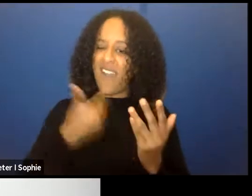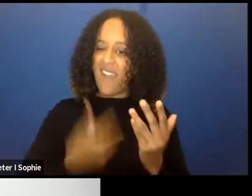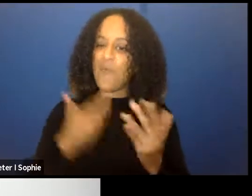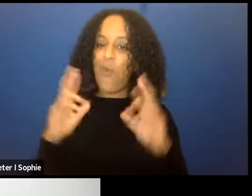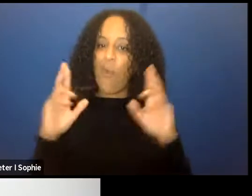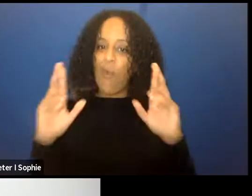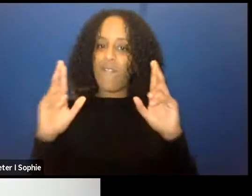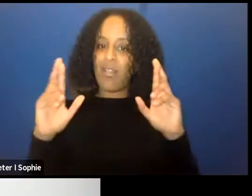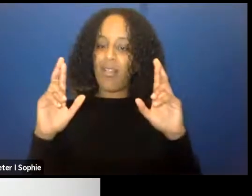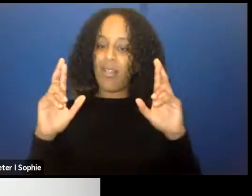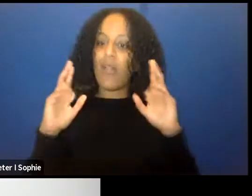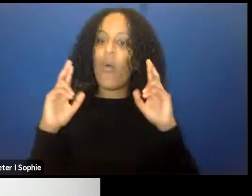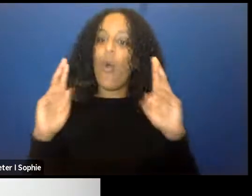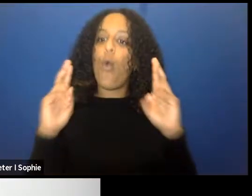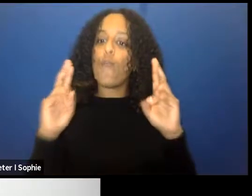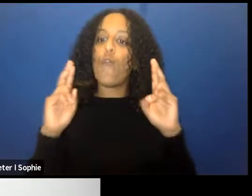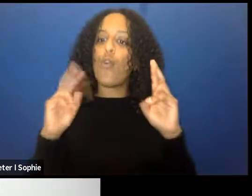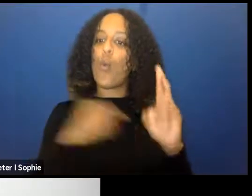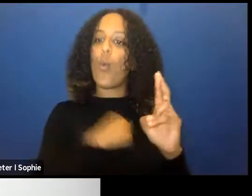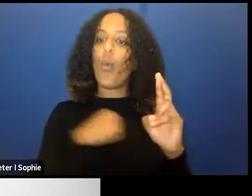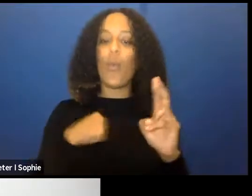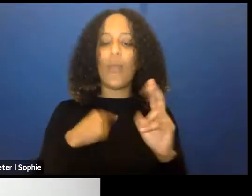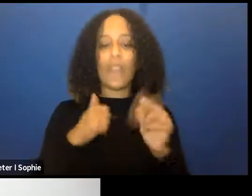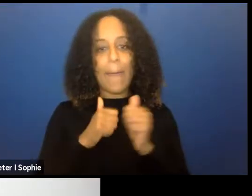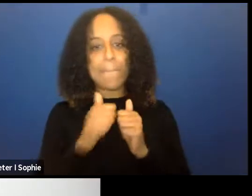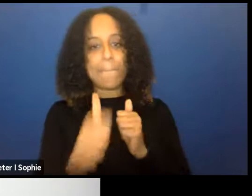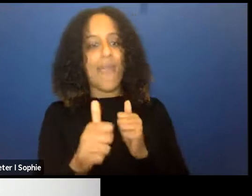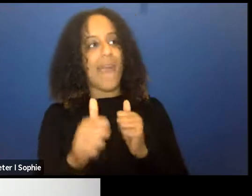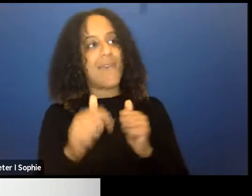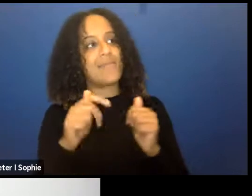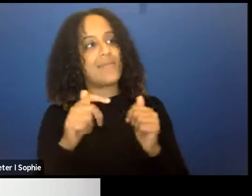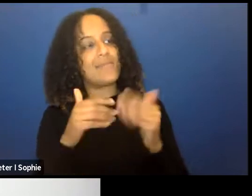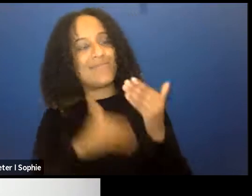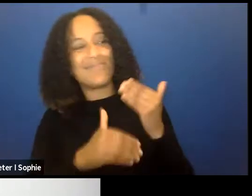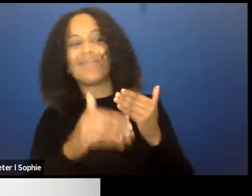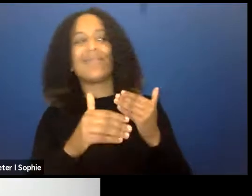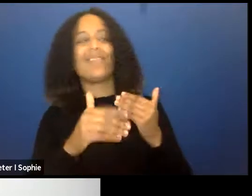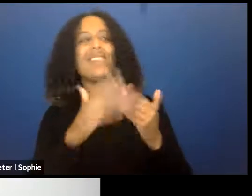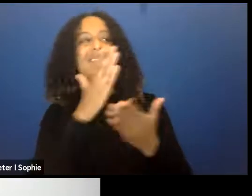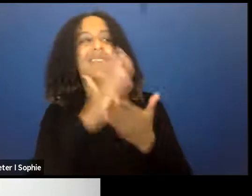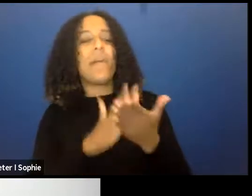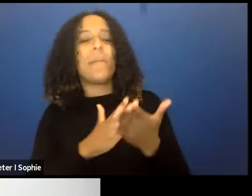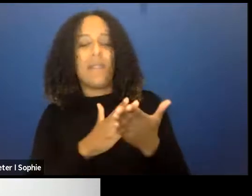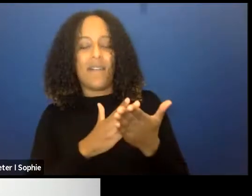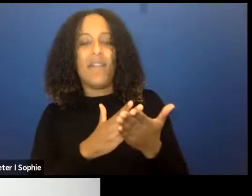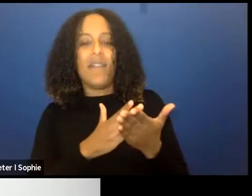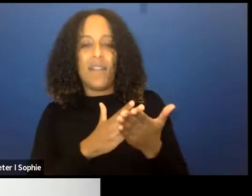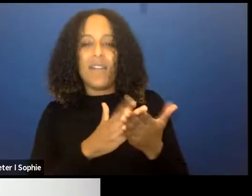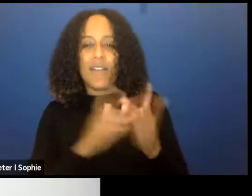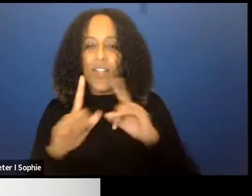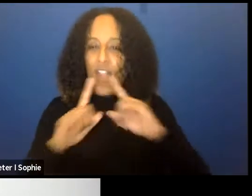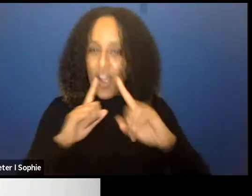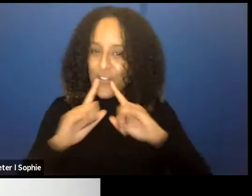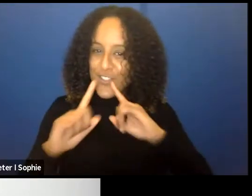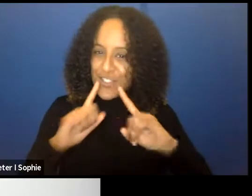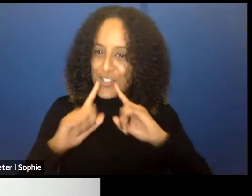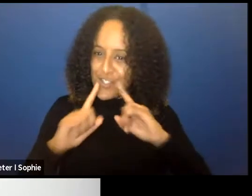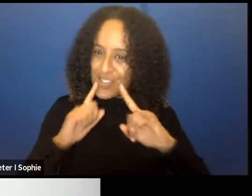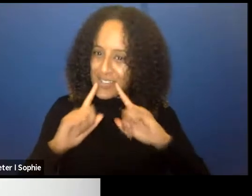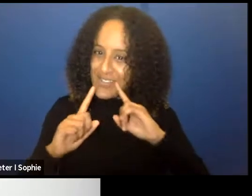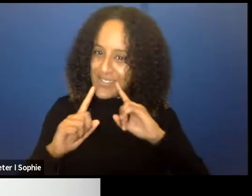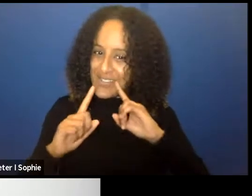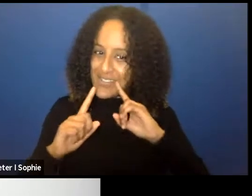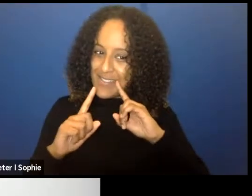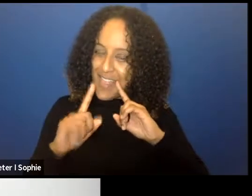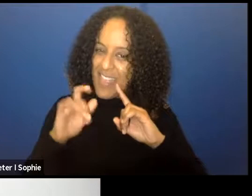for. I'm hopeful that we get past kind of some of the conversations